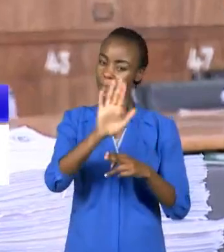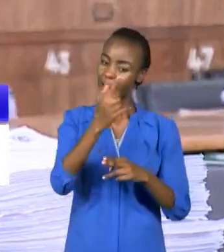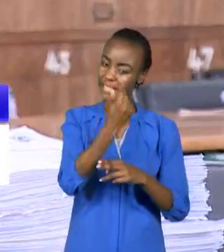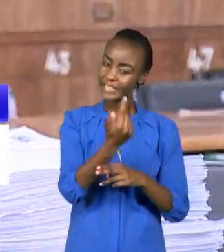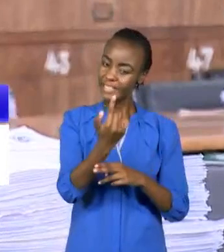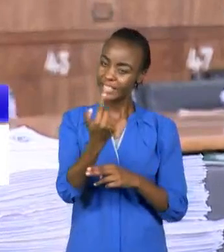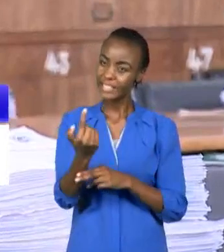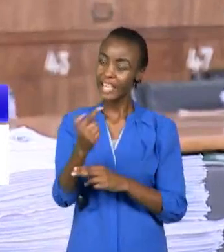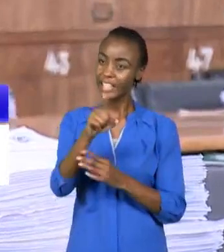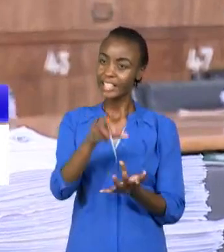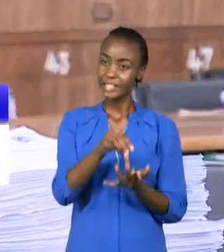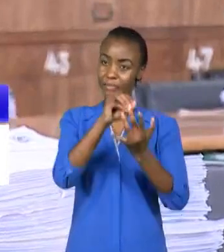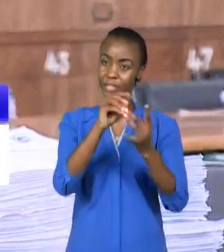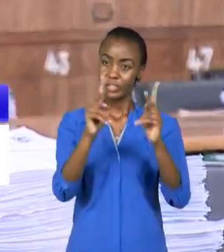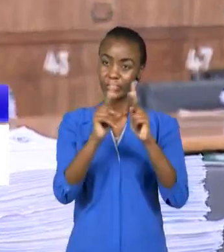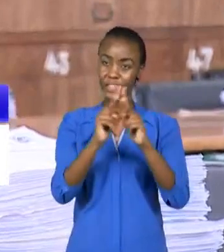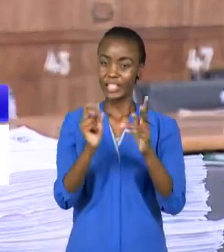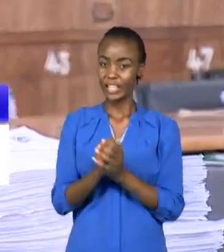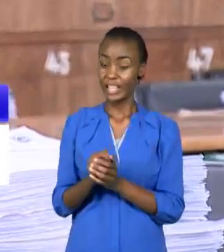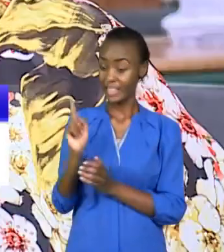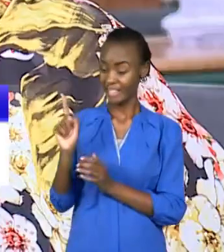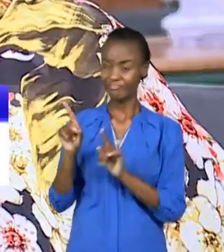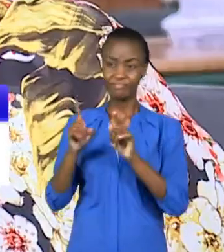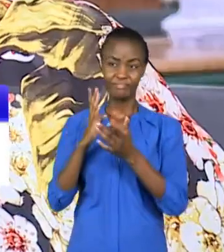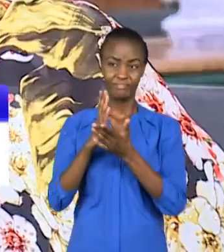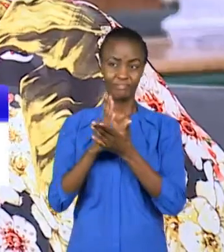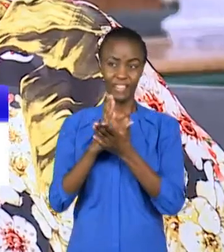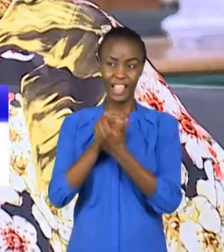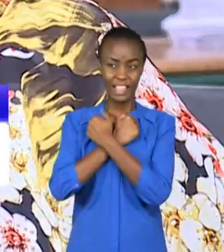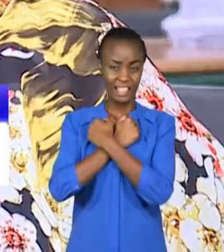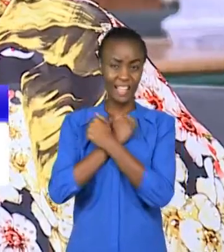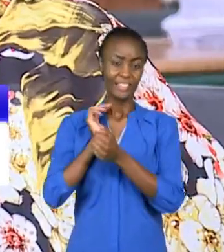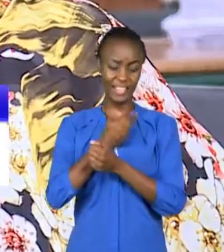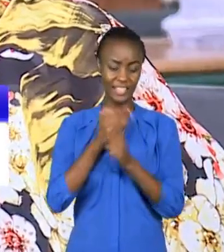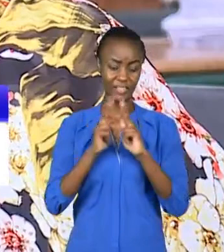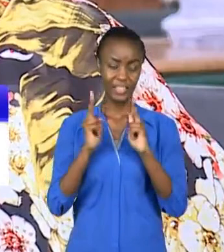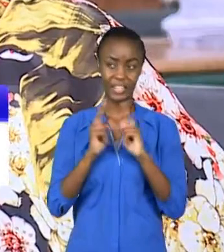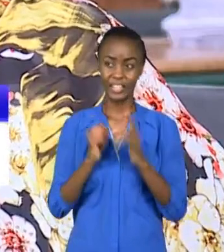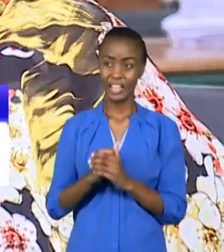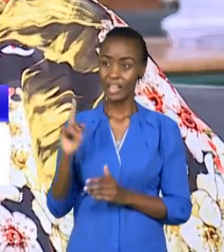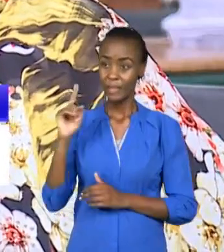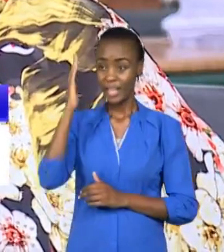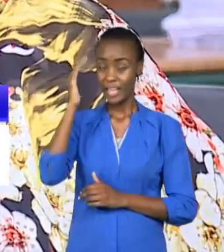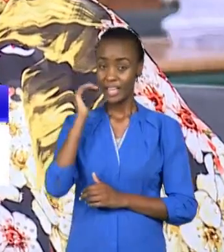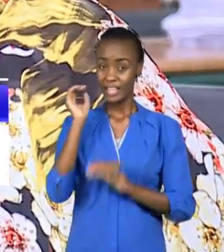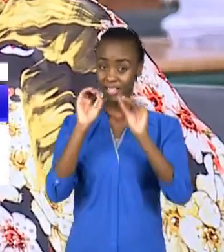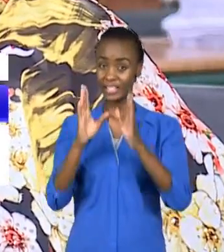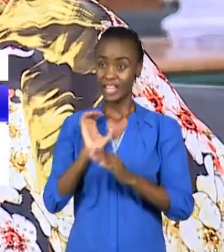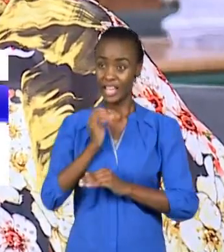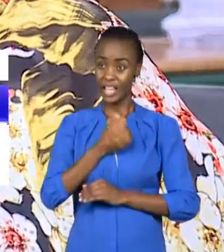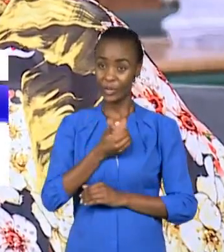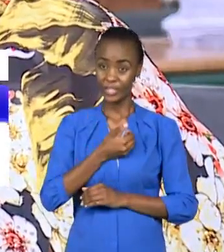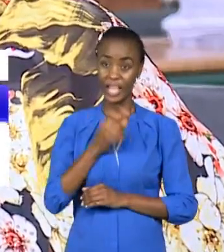skill that is very unique in her. And she's so loving. Our chief principal, Mrs. Mulatya, who has